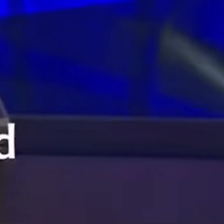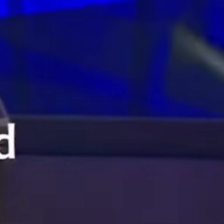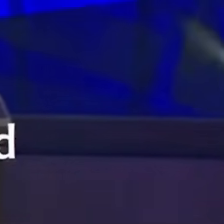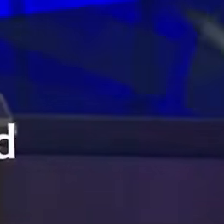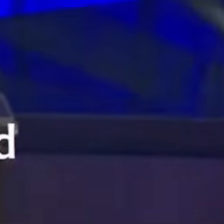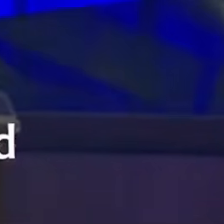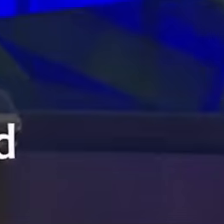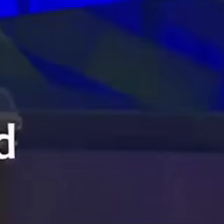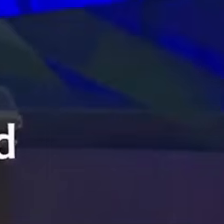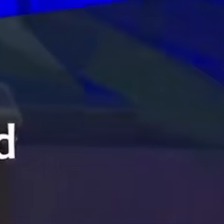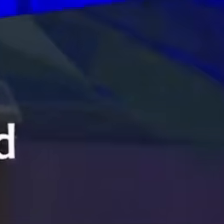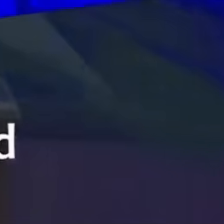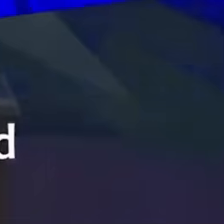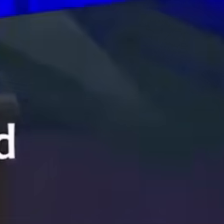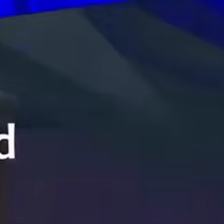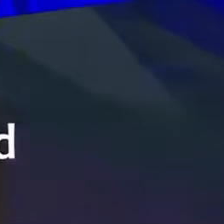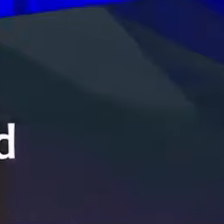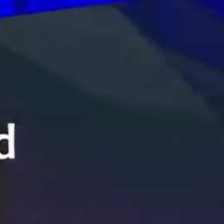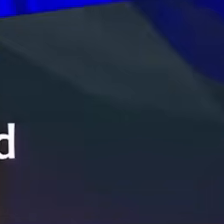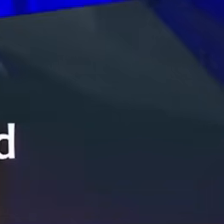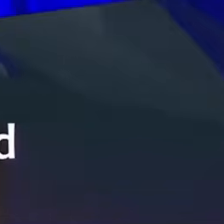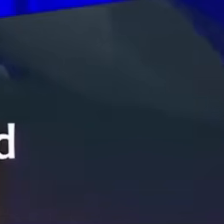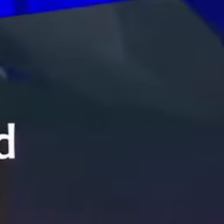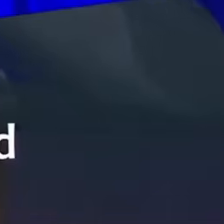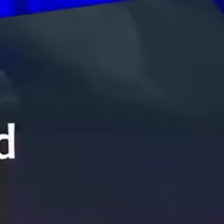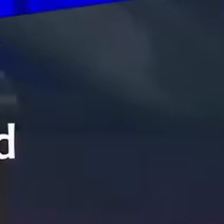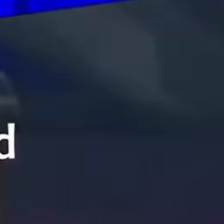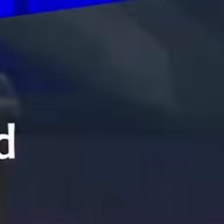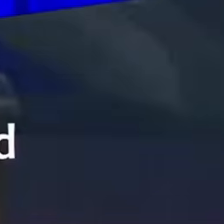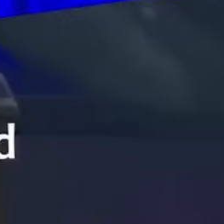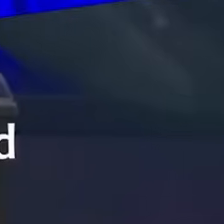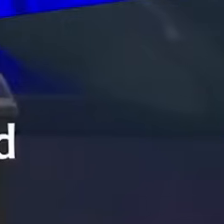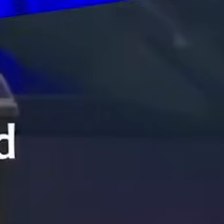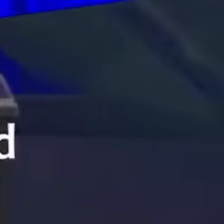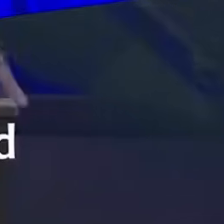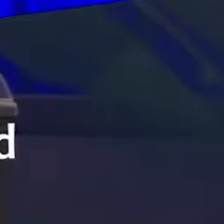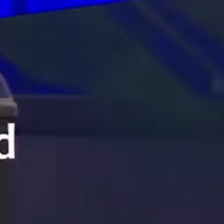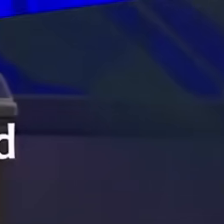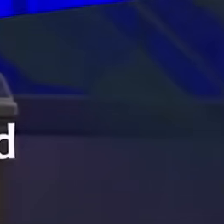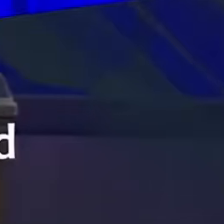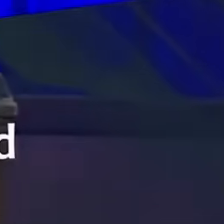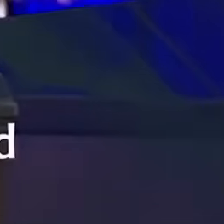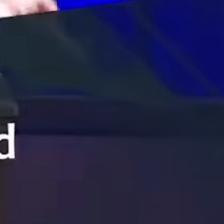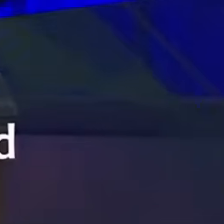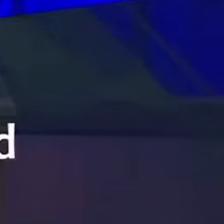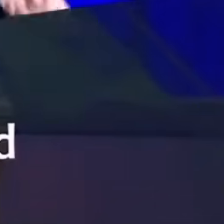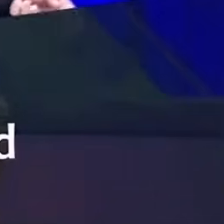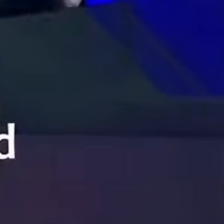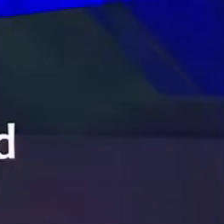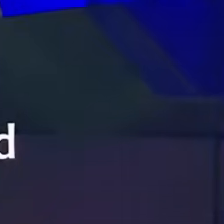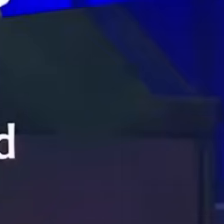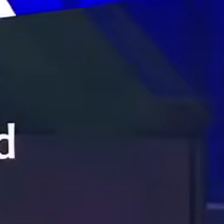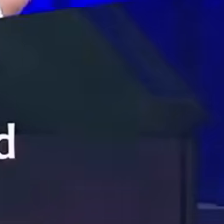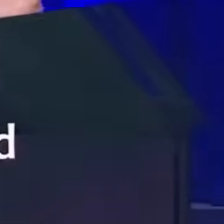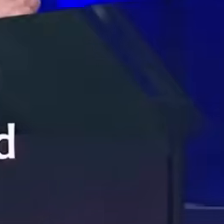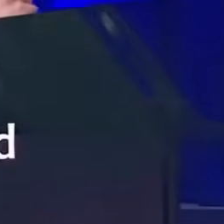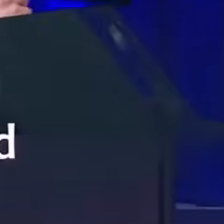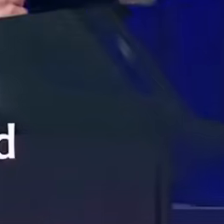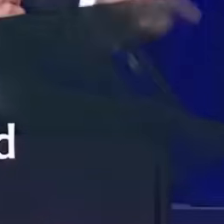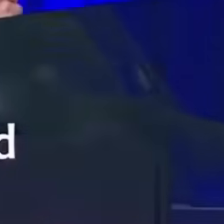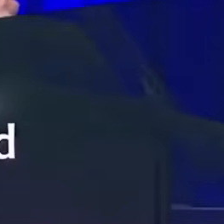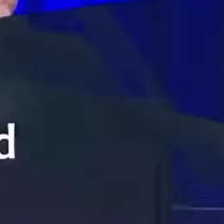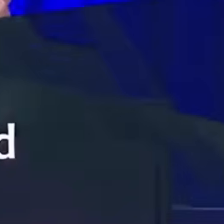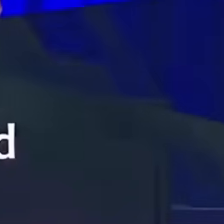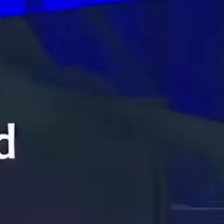to verses 4, 5, 6, and 7. Because there's some things that are in there that help us to understand the plan of God for this